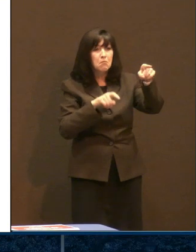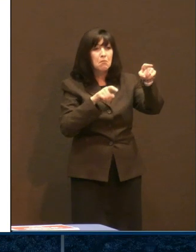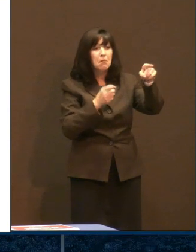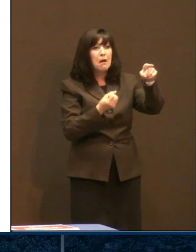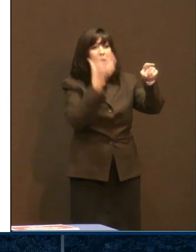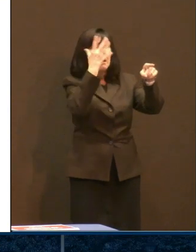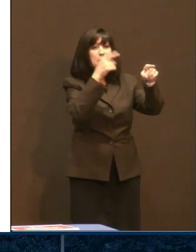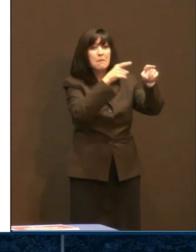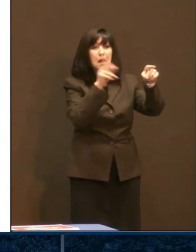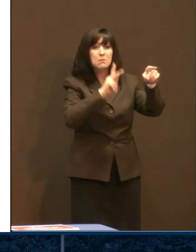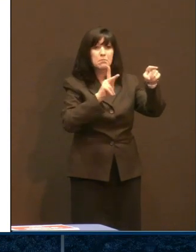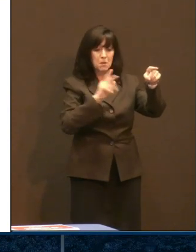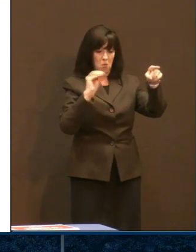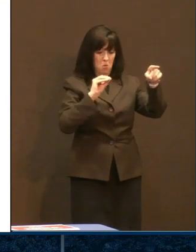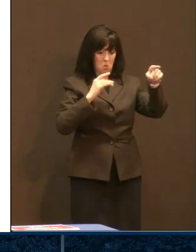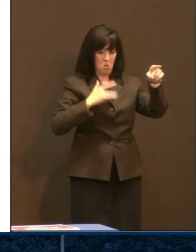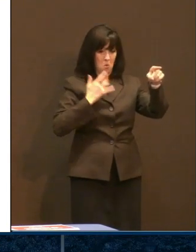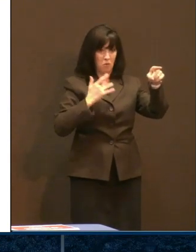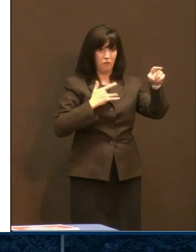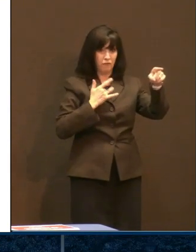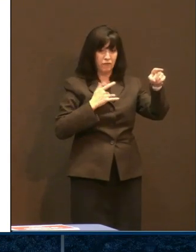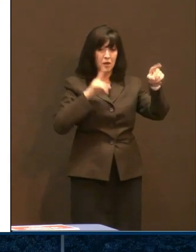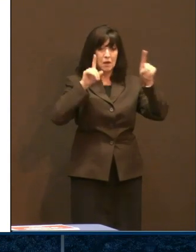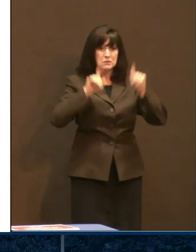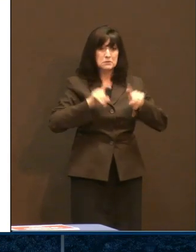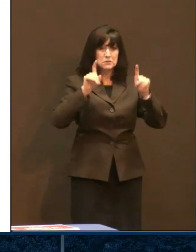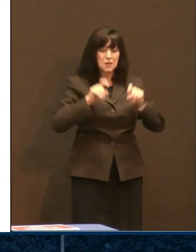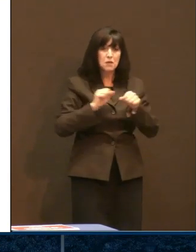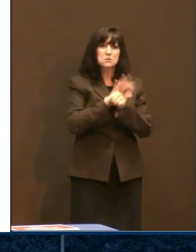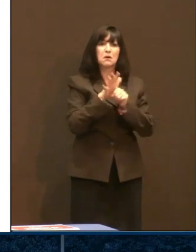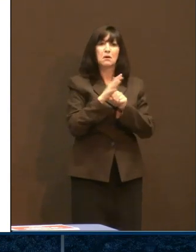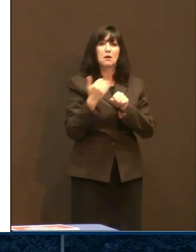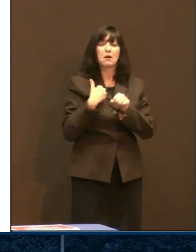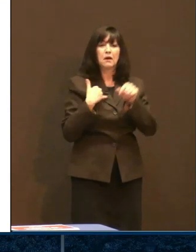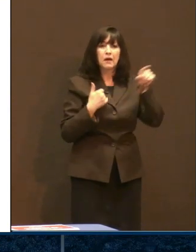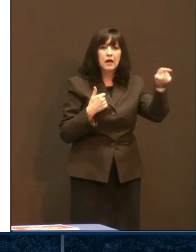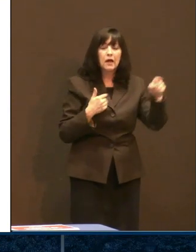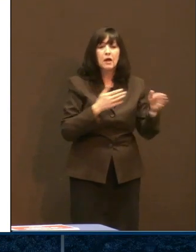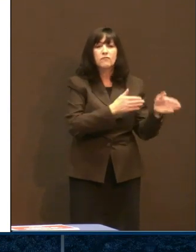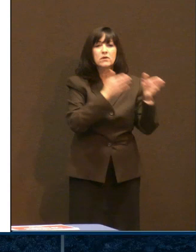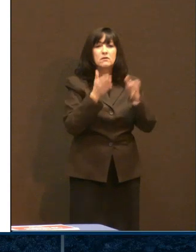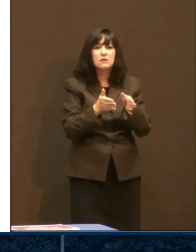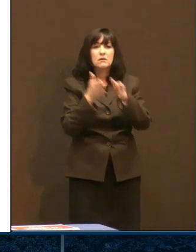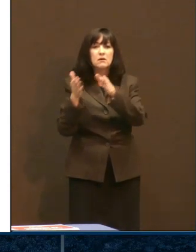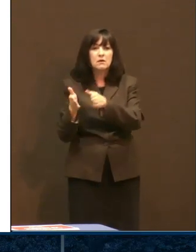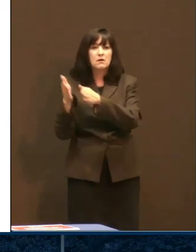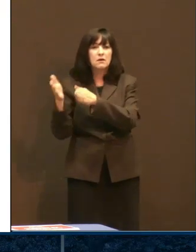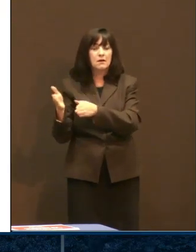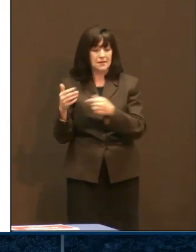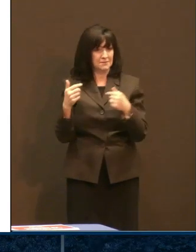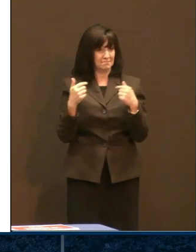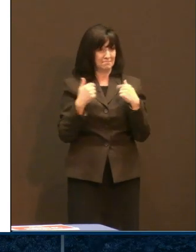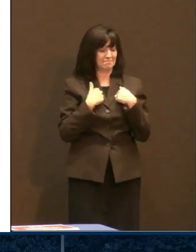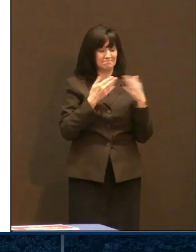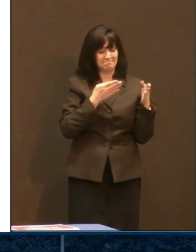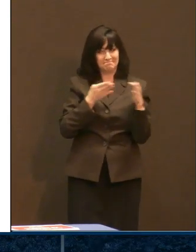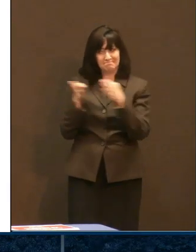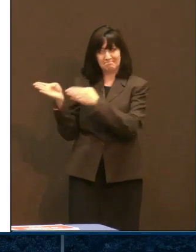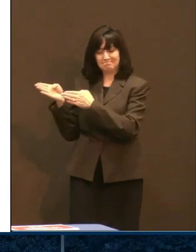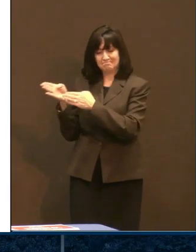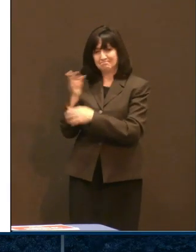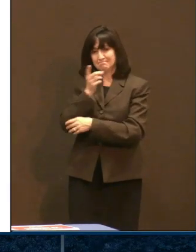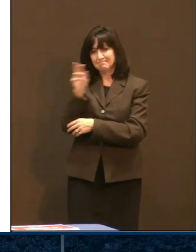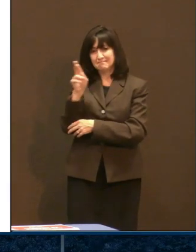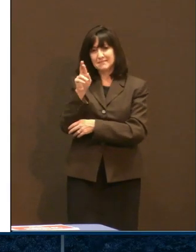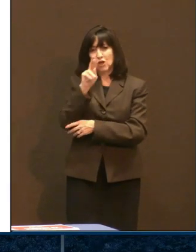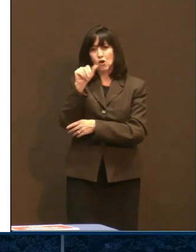start breaking down the symptomatic versus asymptomatic positives? I'm going to turn it up right away to Dr. Rattay, just to say that